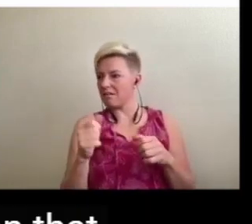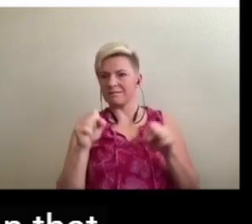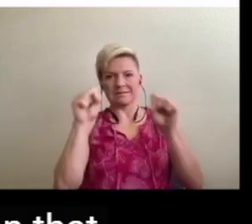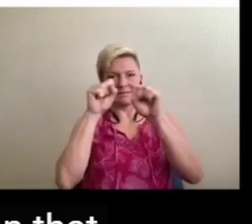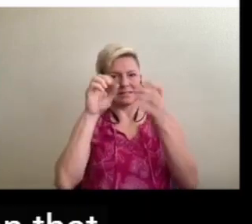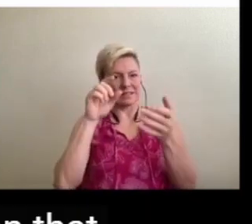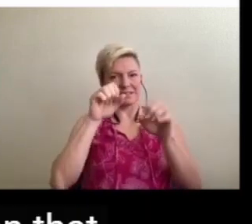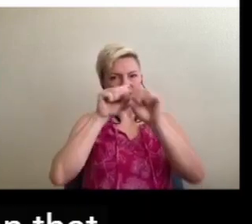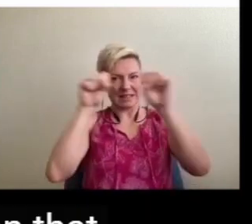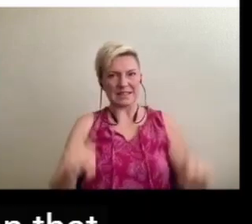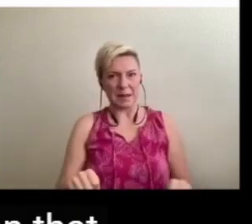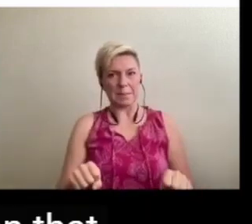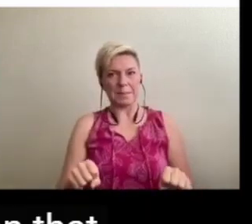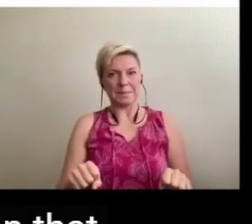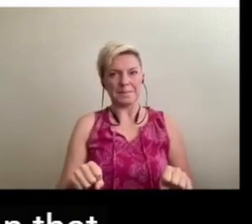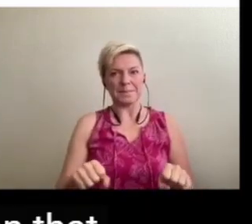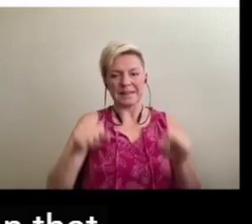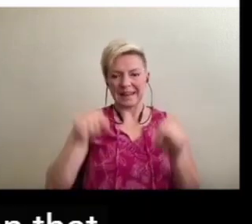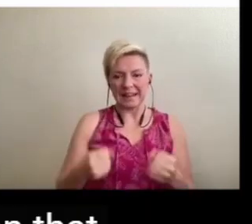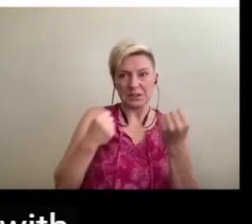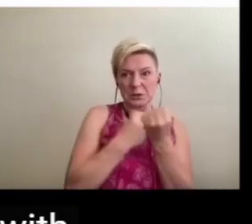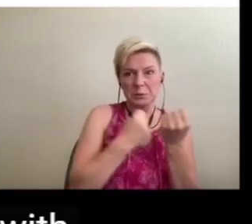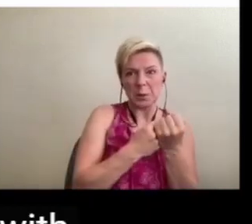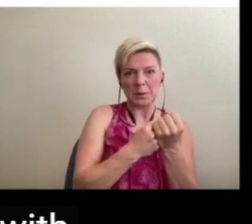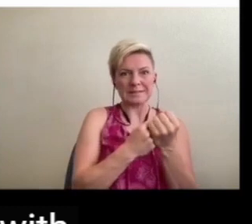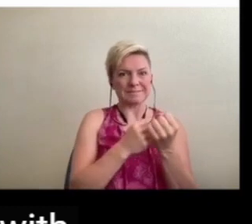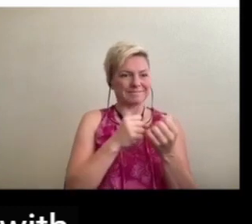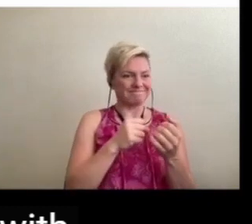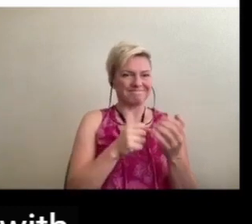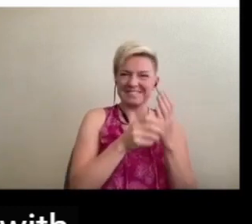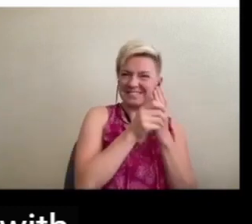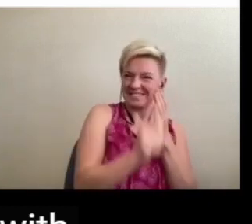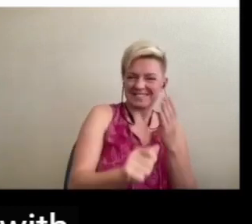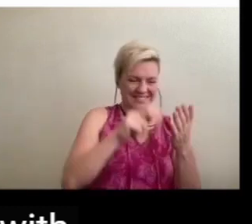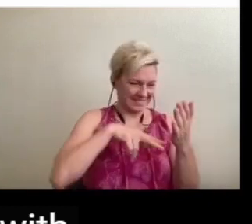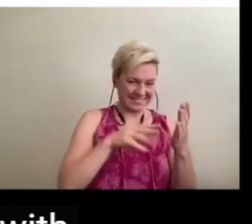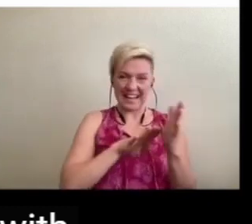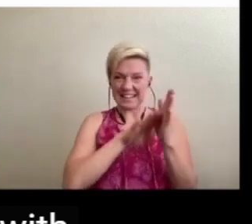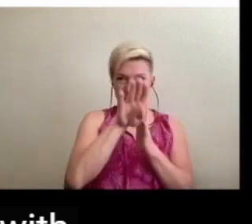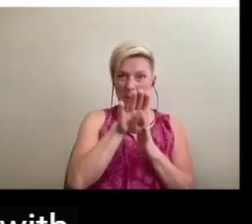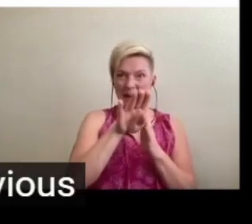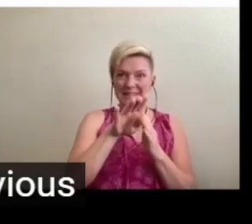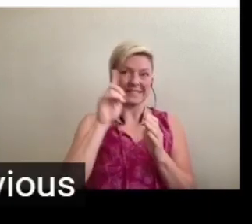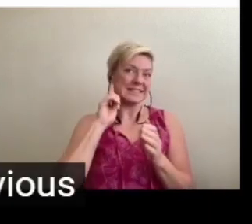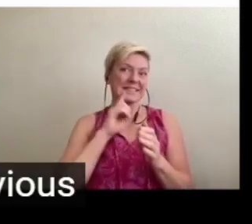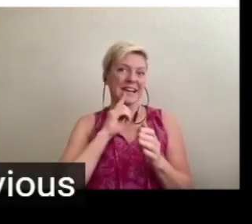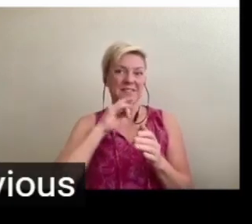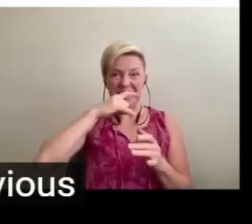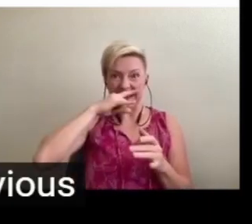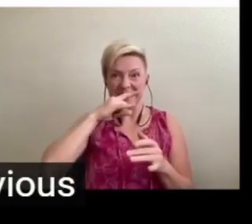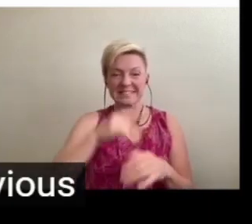This study also corroborates the notion that fingerspelling is closely associated